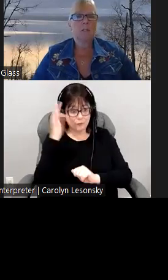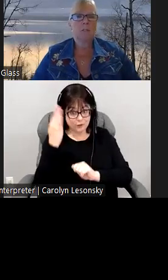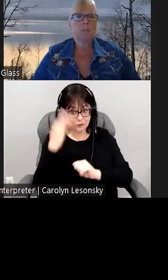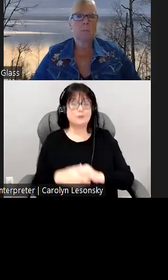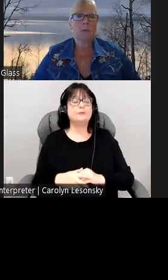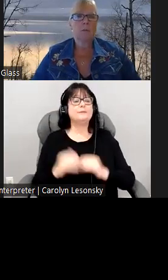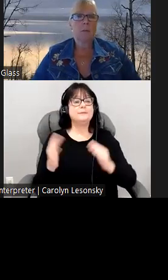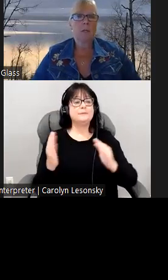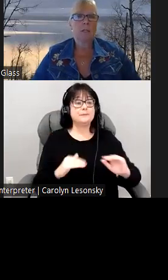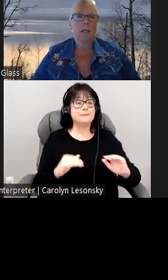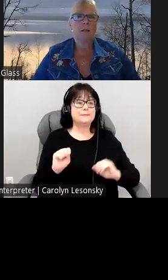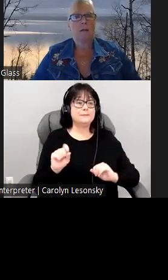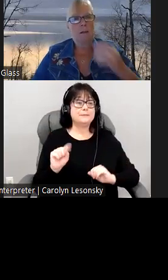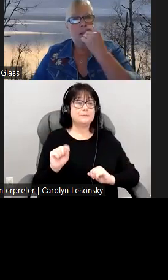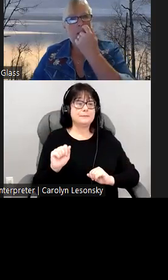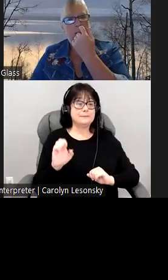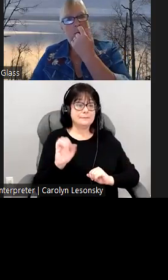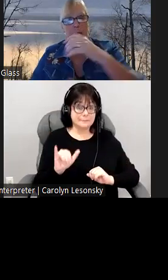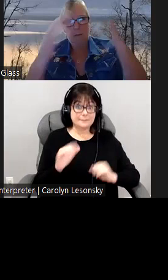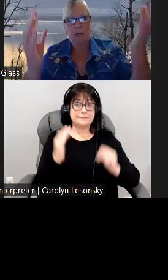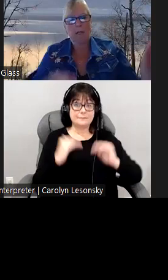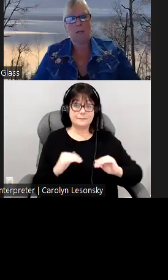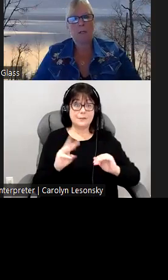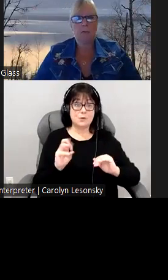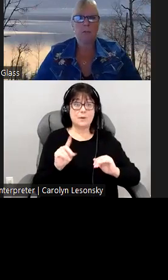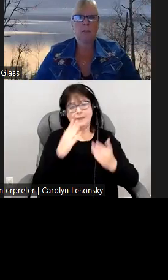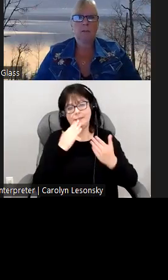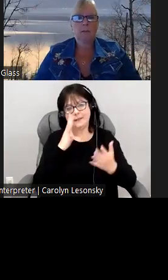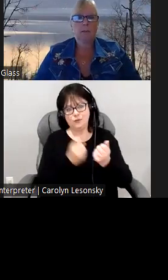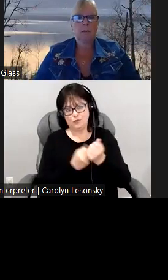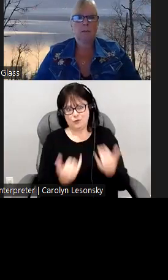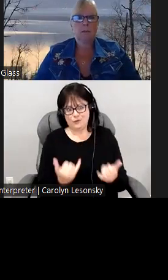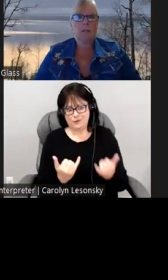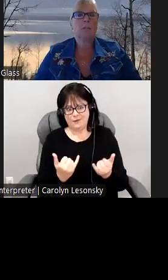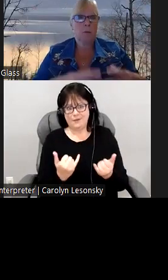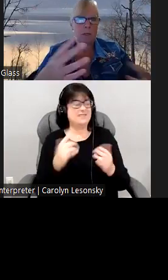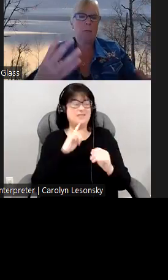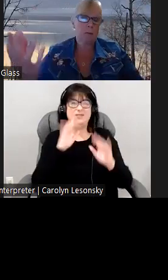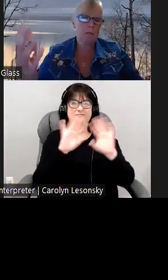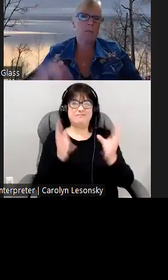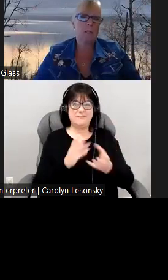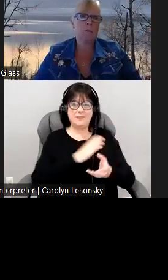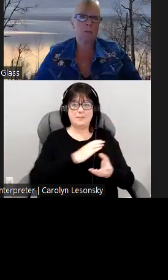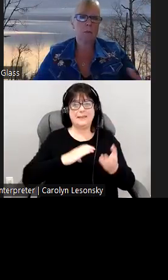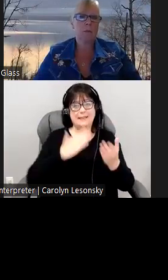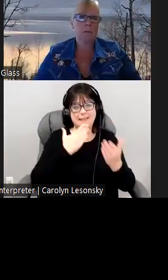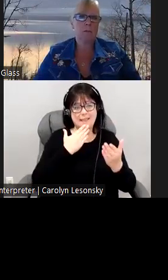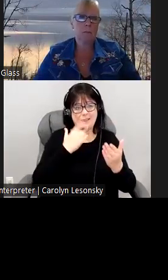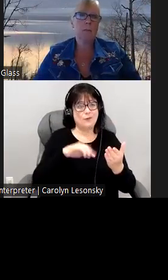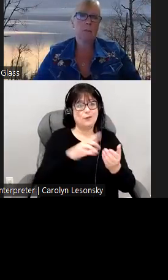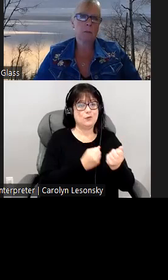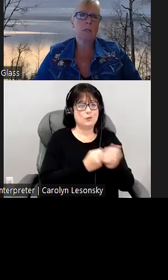your support on the webinar today, and the entire committee for their support. I'm part of the committee too, so we